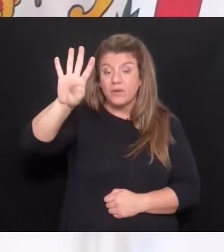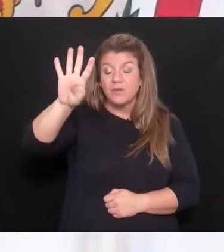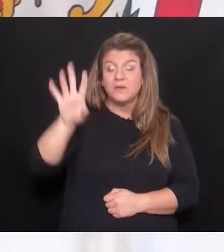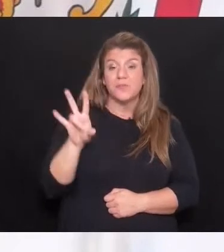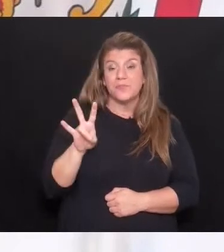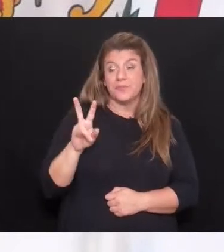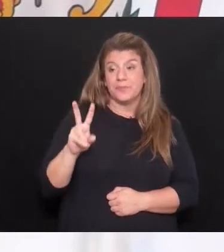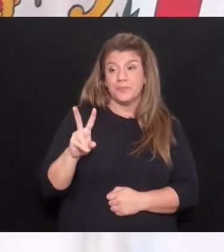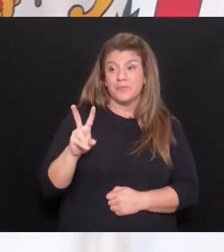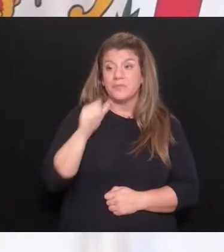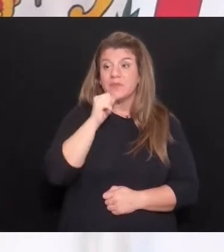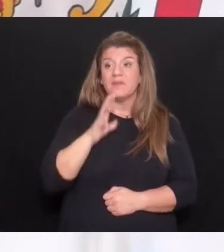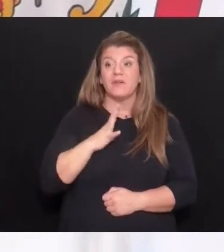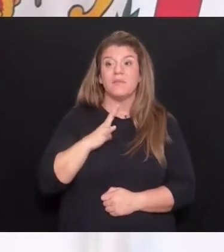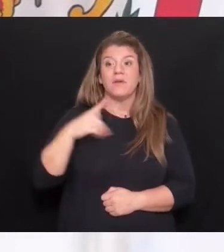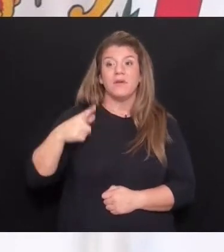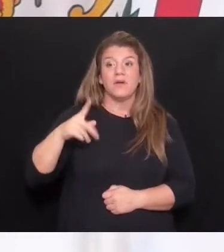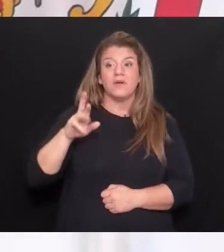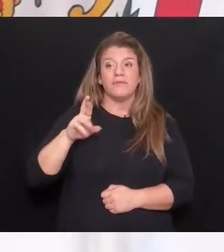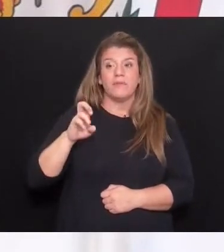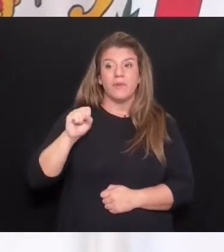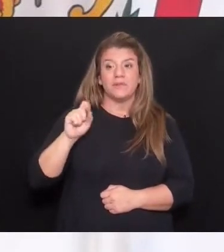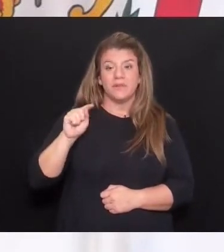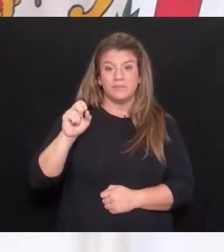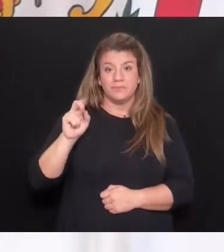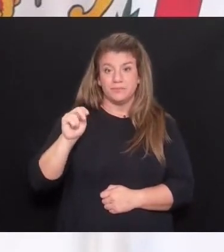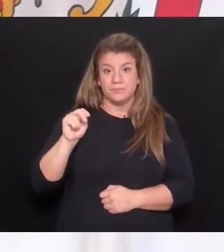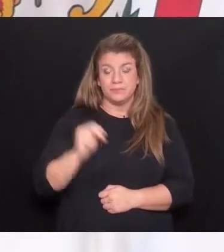of 72-year-old female from Preston County.